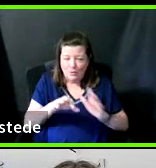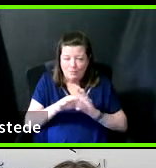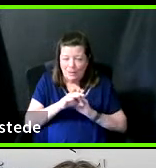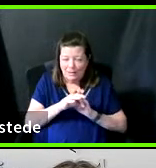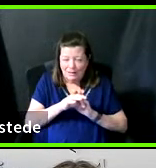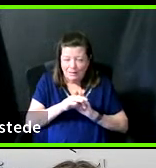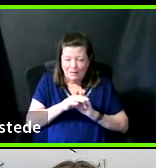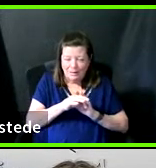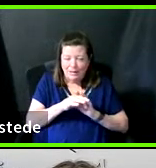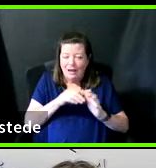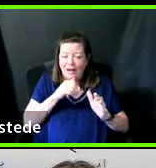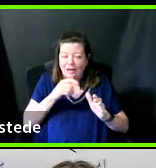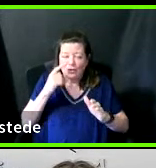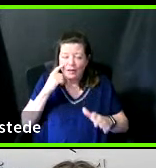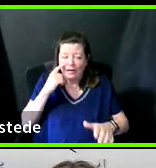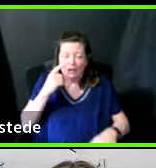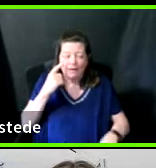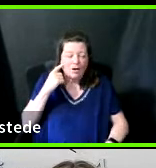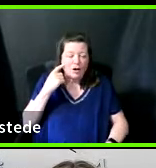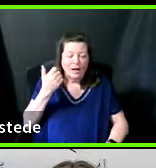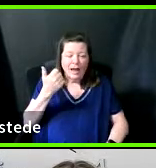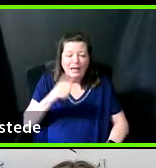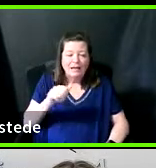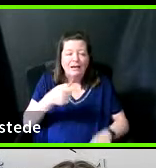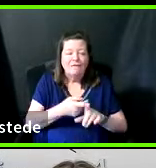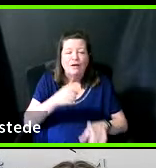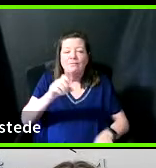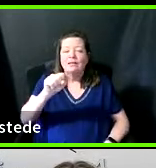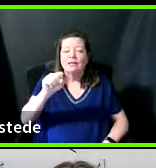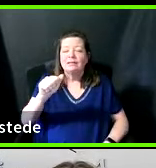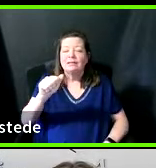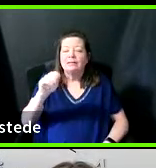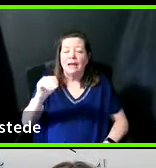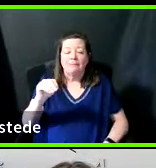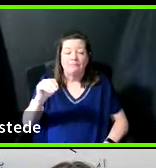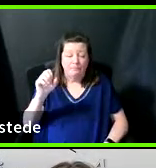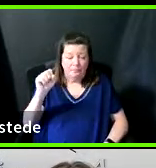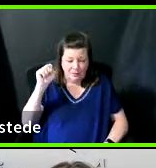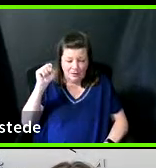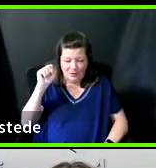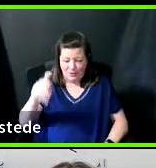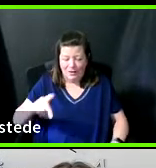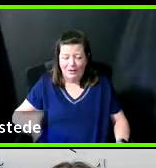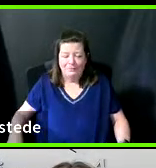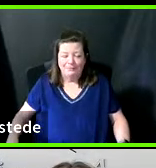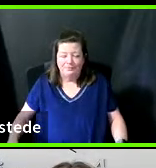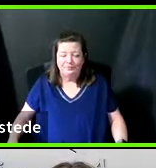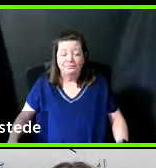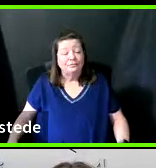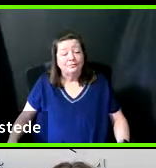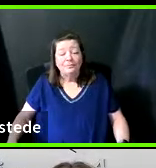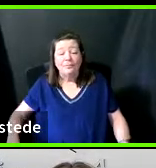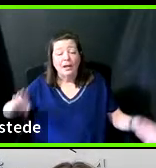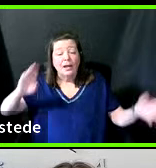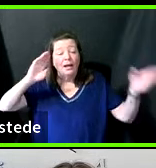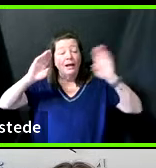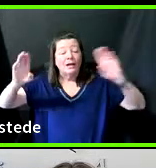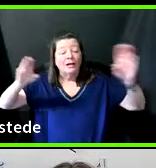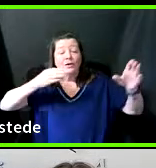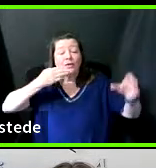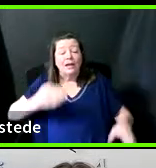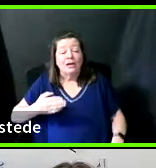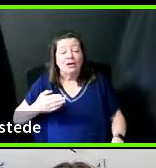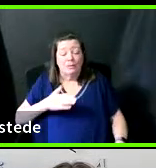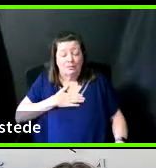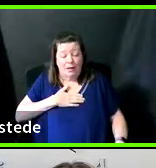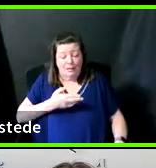I've heard anything from Sam. Okay, perfect. Thank you. All right. Well, thank you, Jarina. So